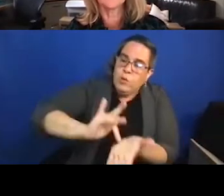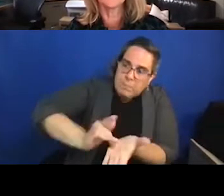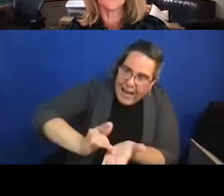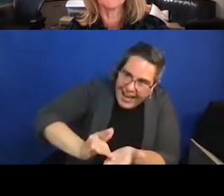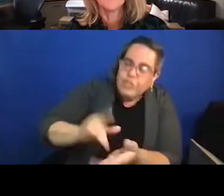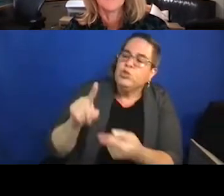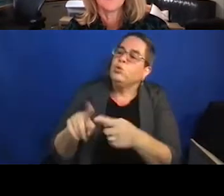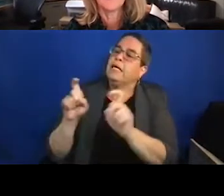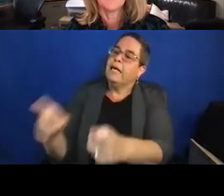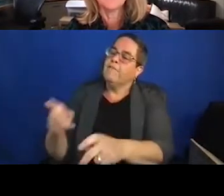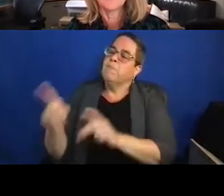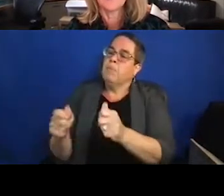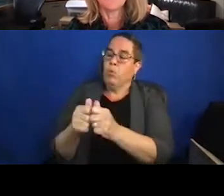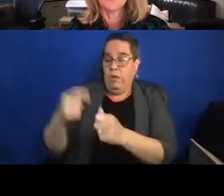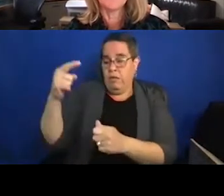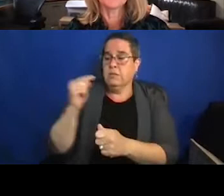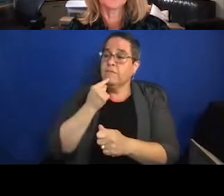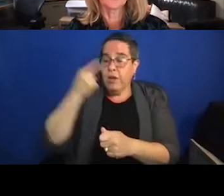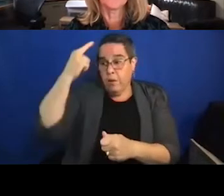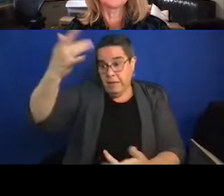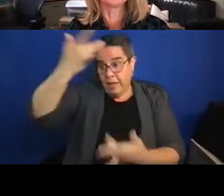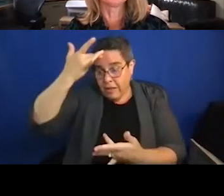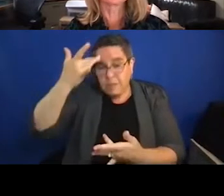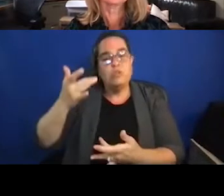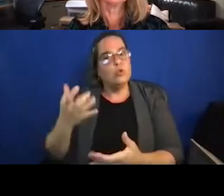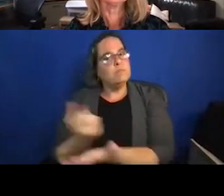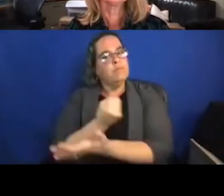that they deserve and to help them to quit.